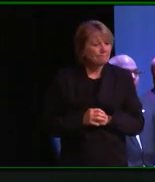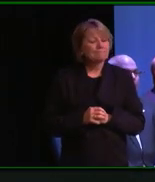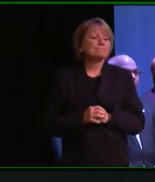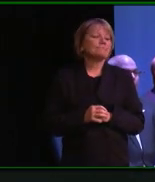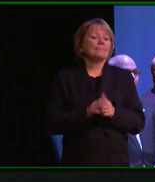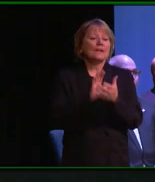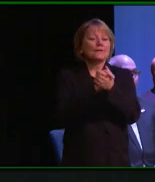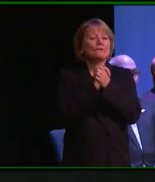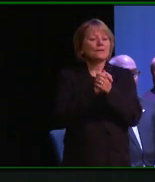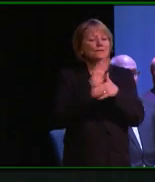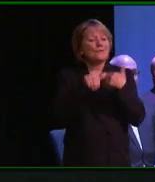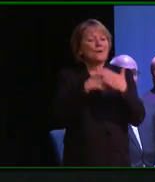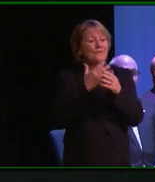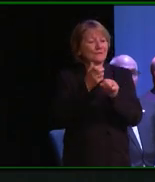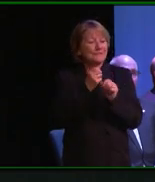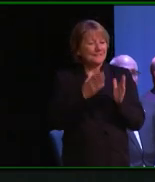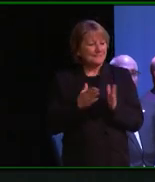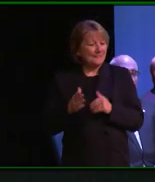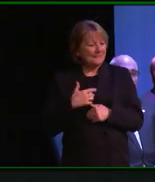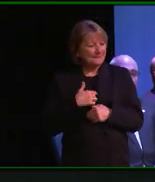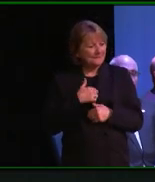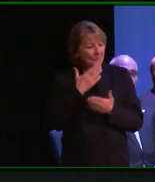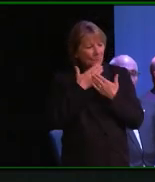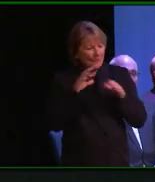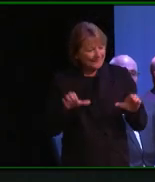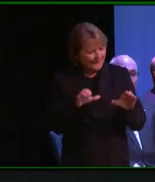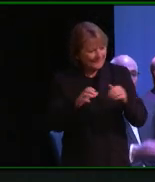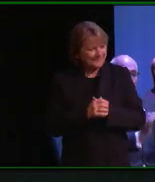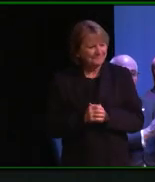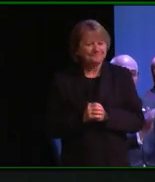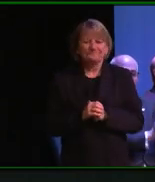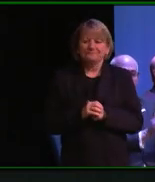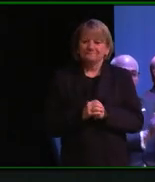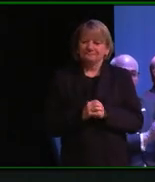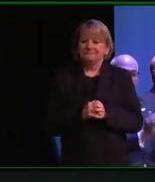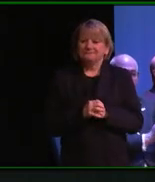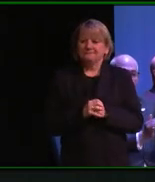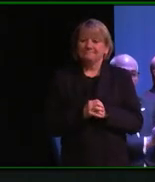Congratulations again to all of our recipients. Well done.